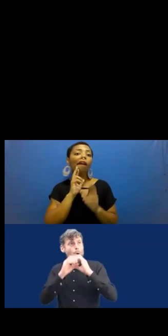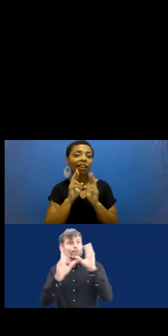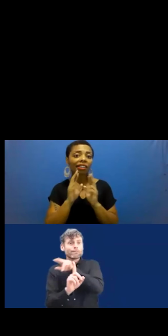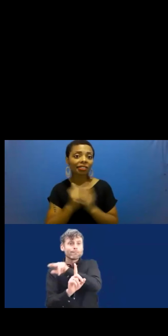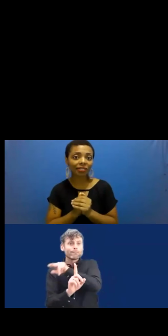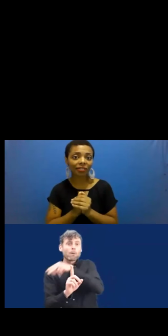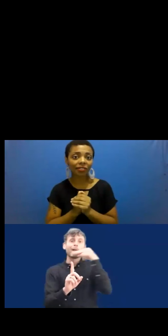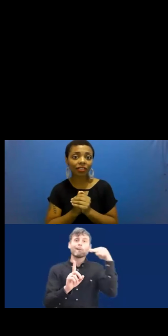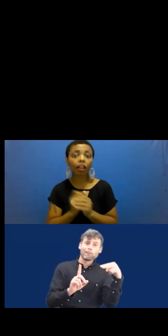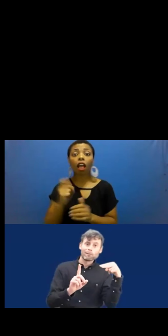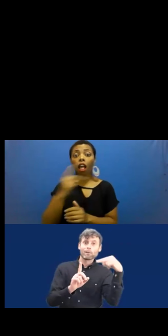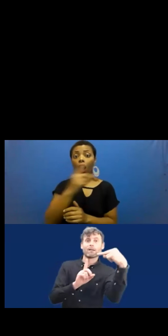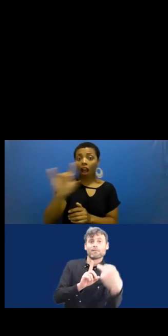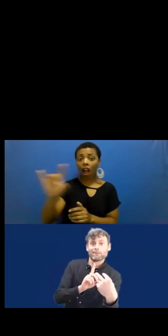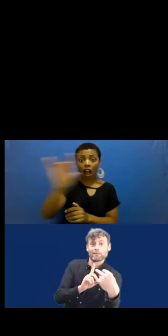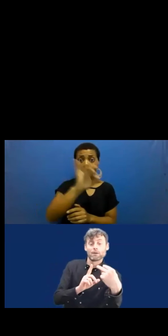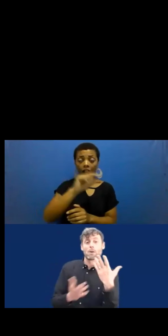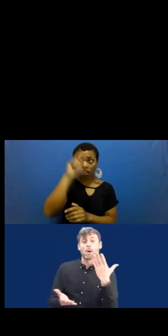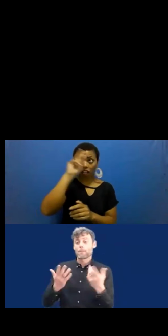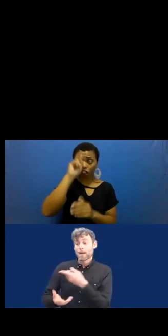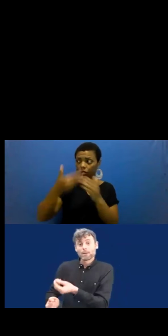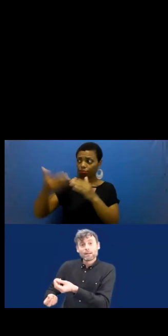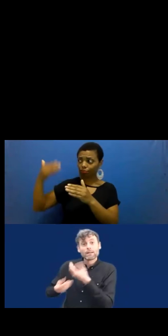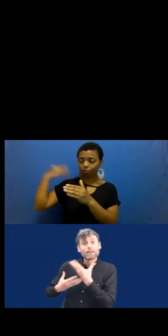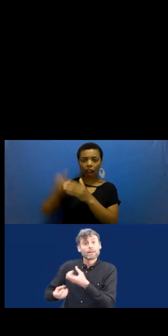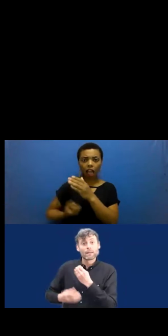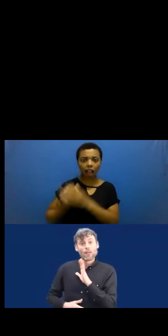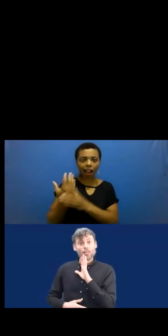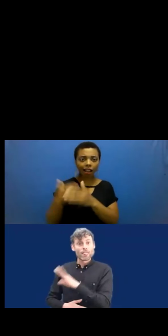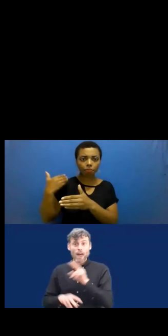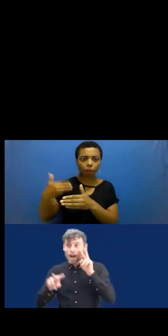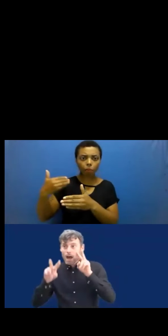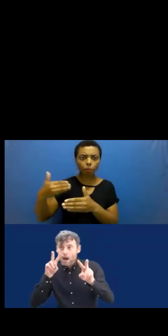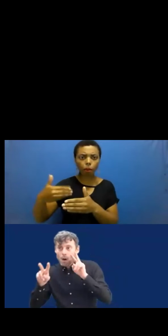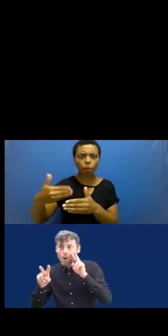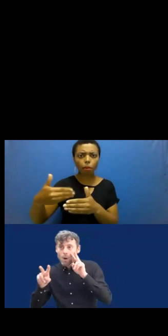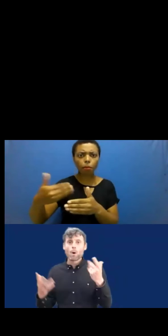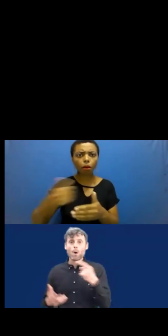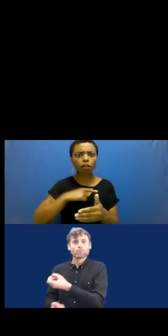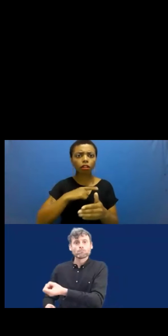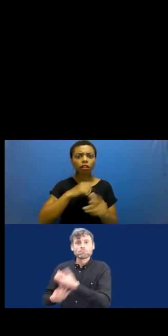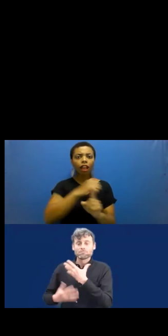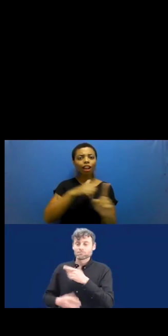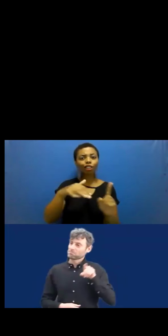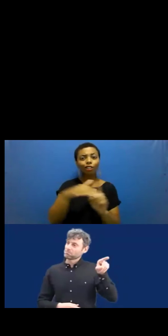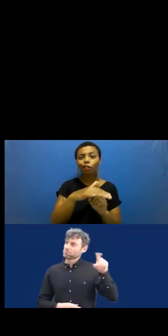story may be reconstructed and coordinated with social expectations and personal